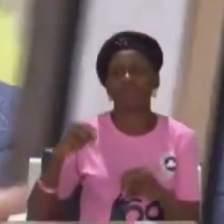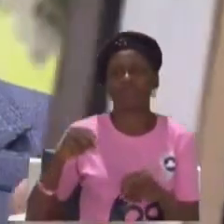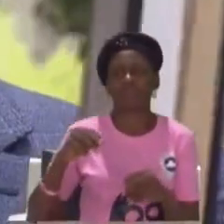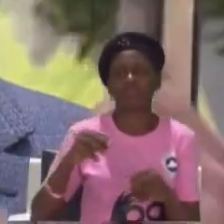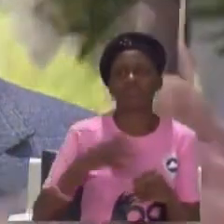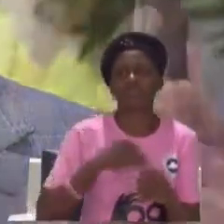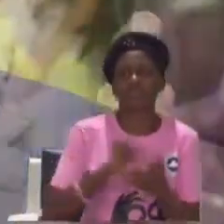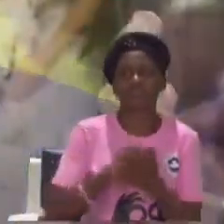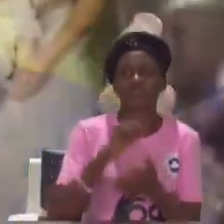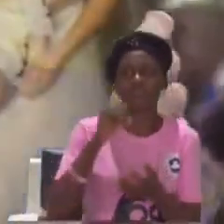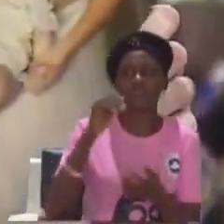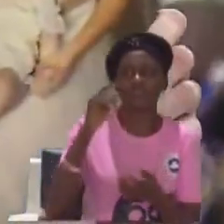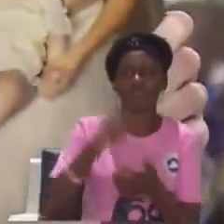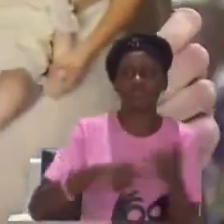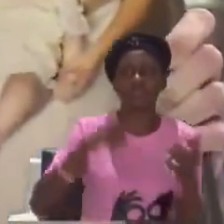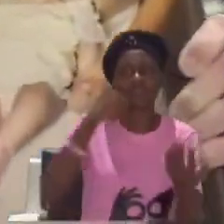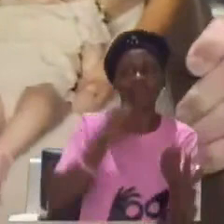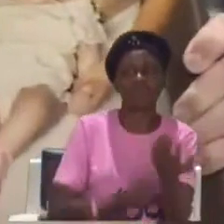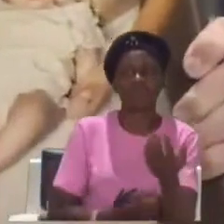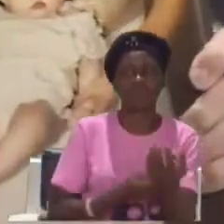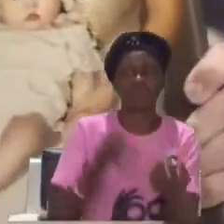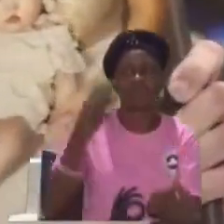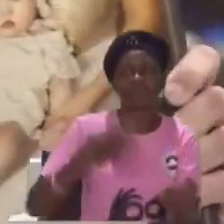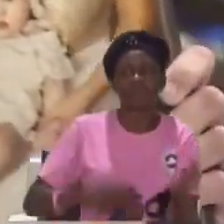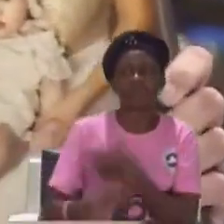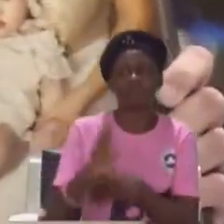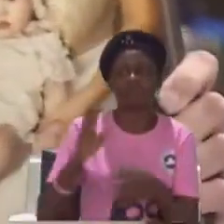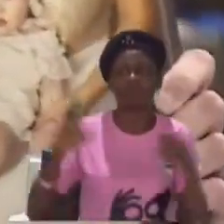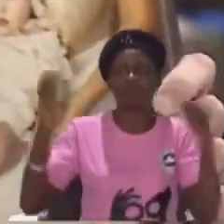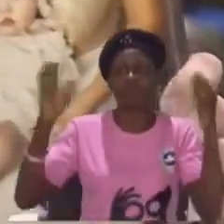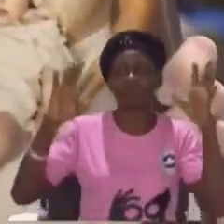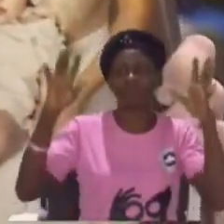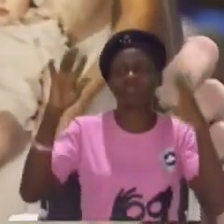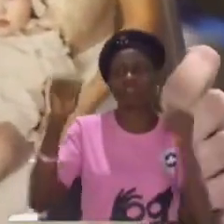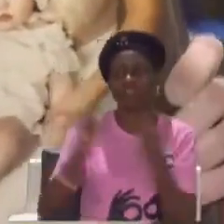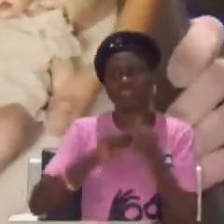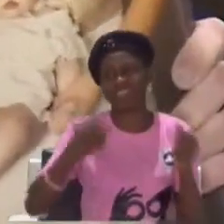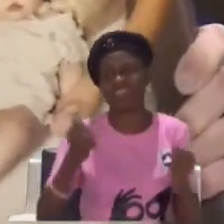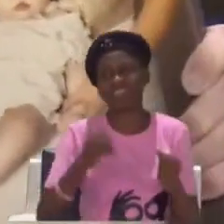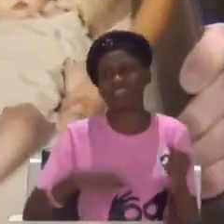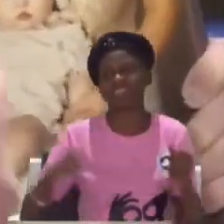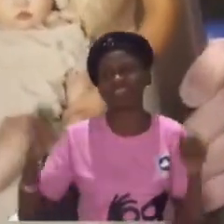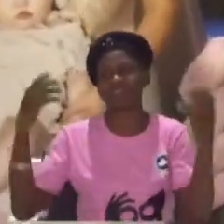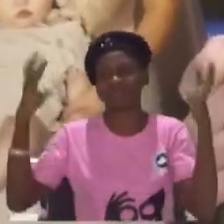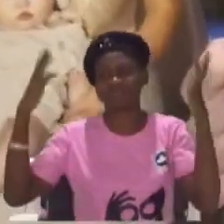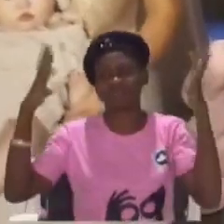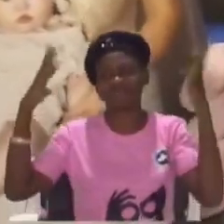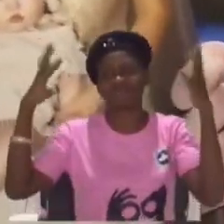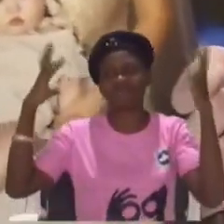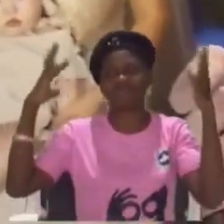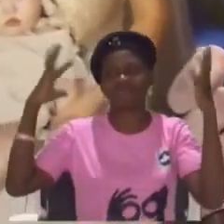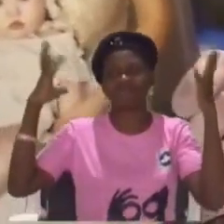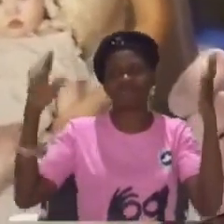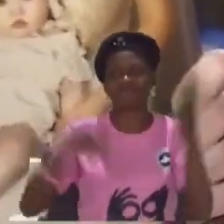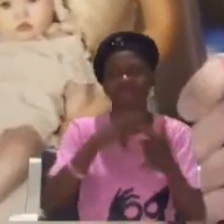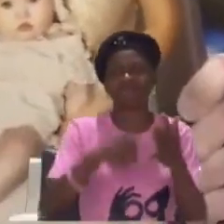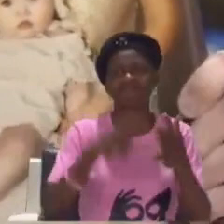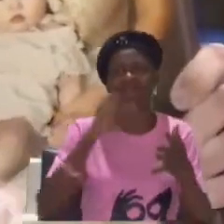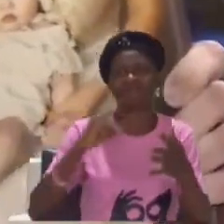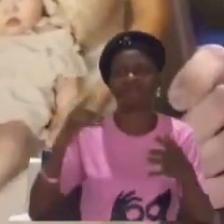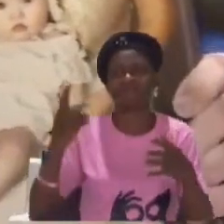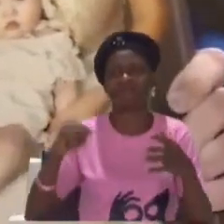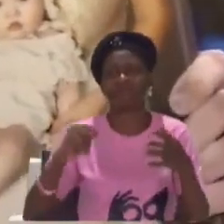where we are because my daughter was born in 2022. This is the God that we